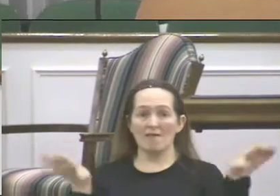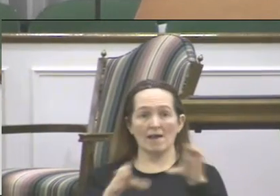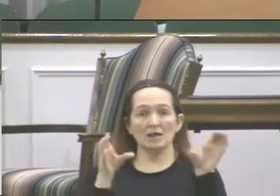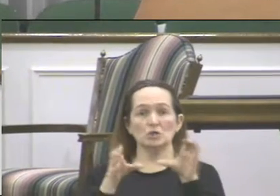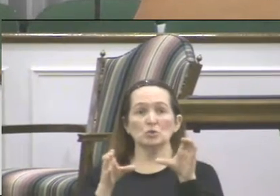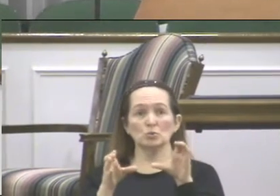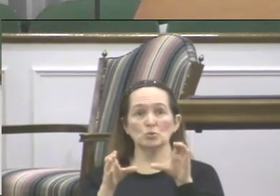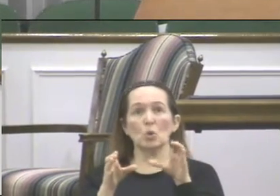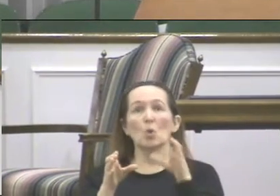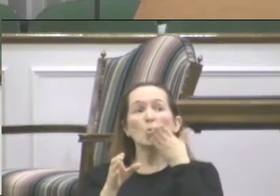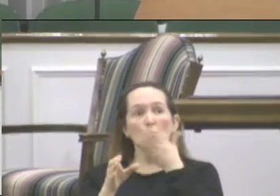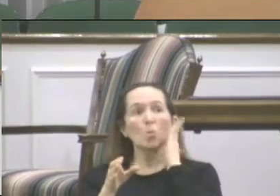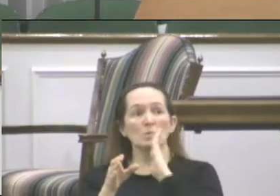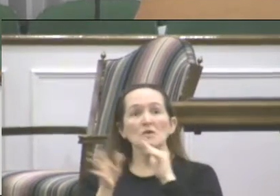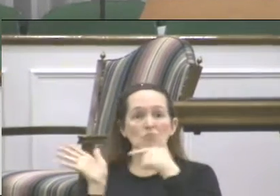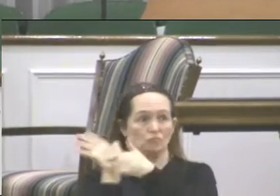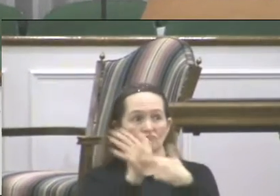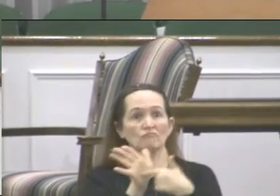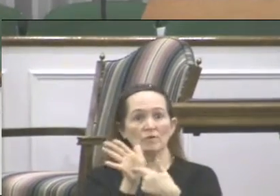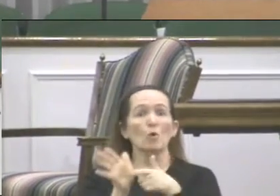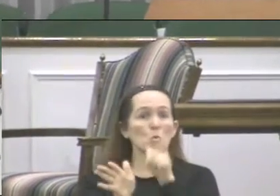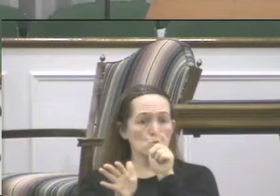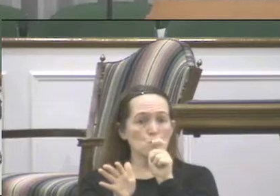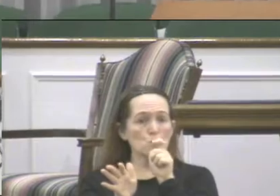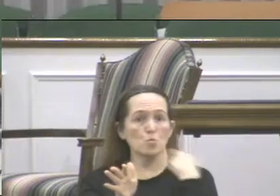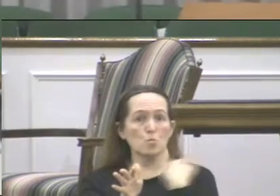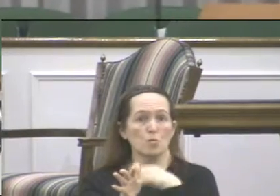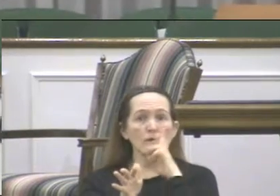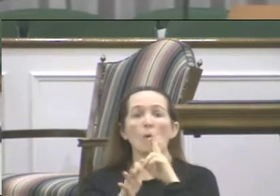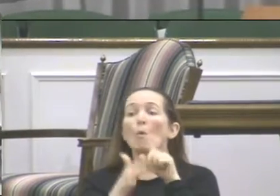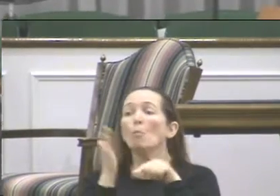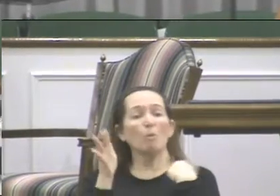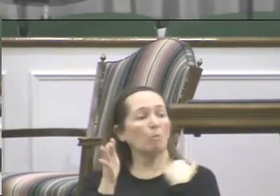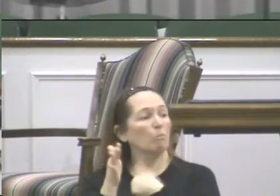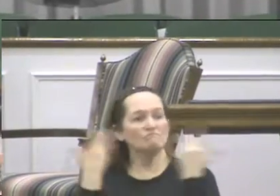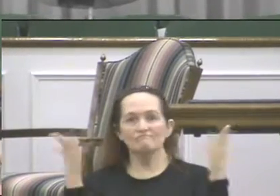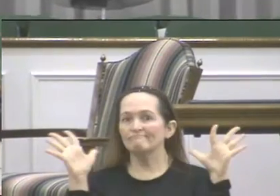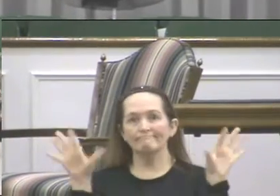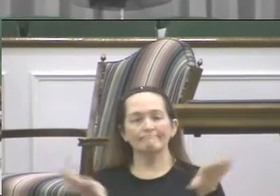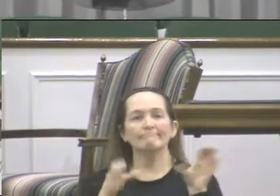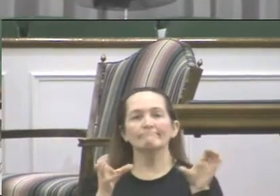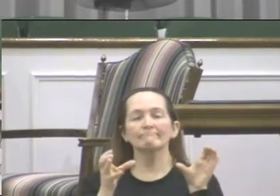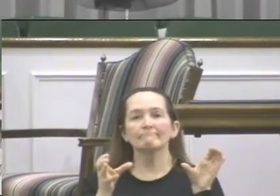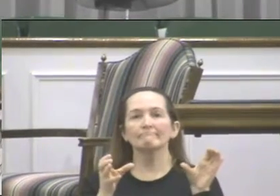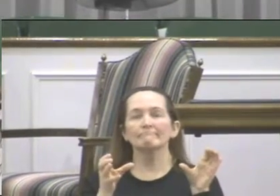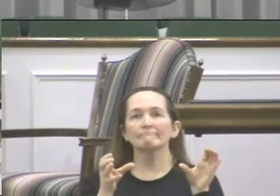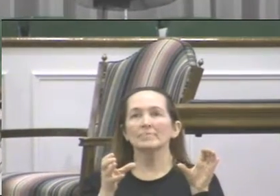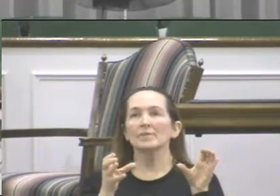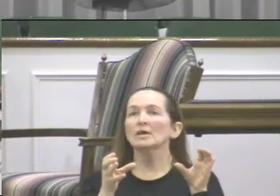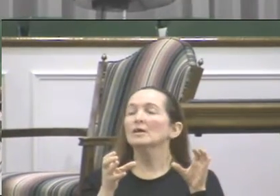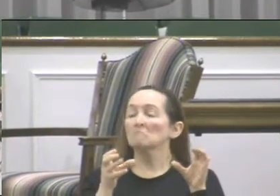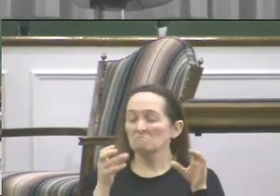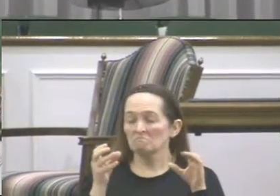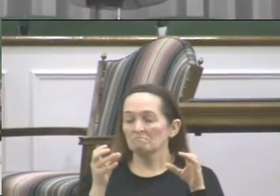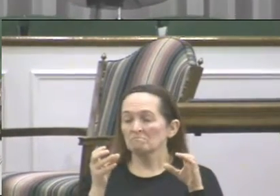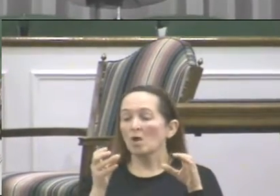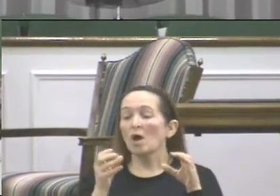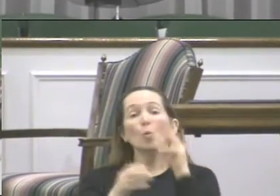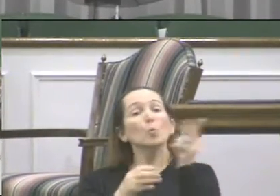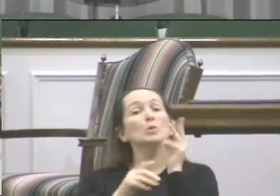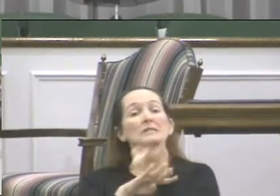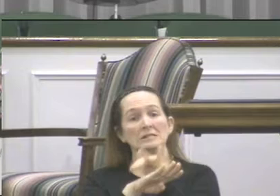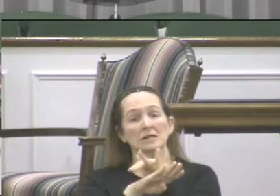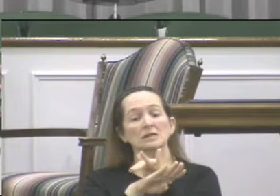actions will be the revelation of who we are and what we have done. On Wednesday nights, we've